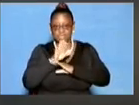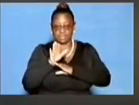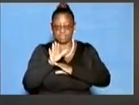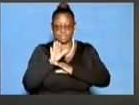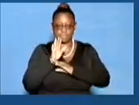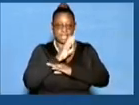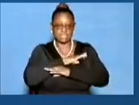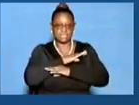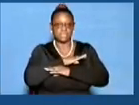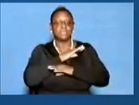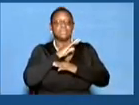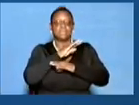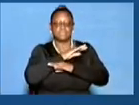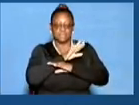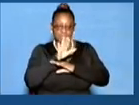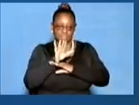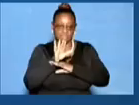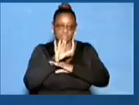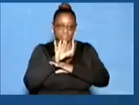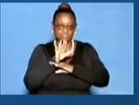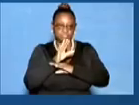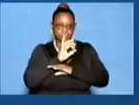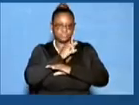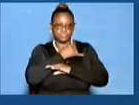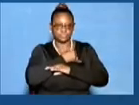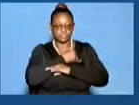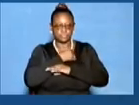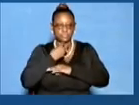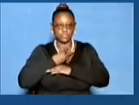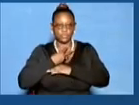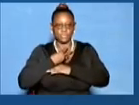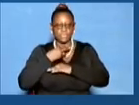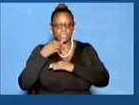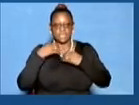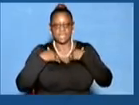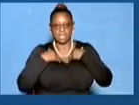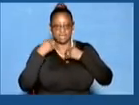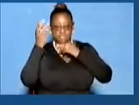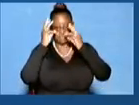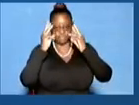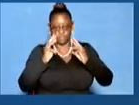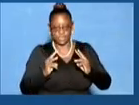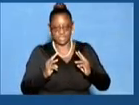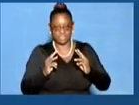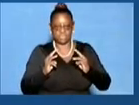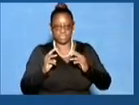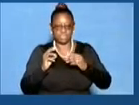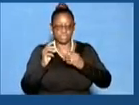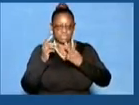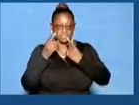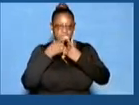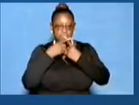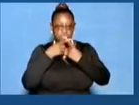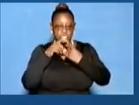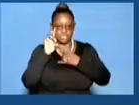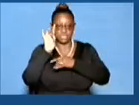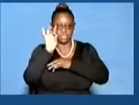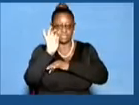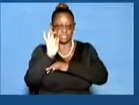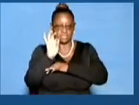Basil. Good evening, Geminito. We have partly cloudy skies this evening. Temperature 87 degrees. Relative humidity just